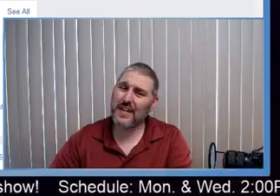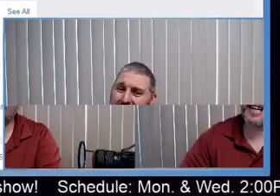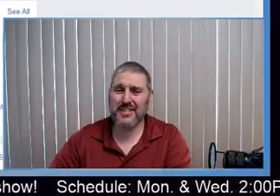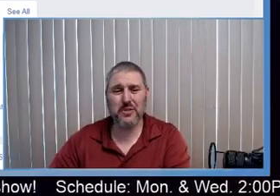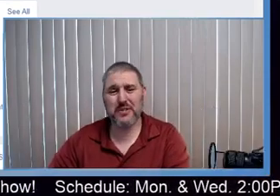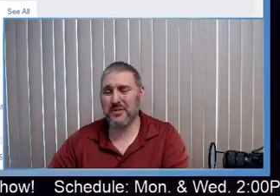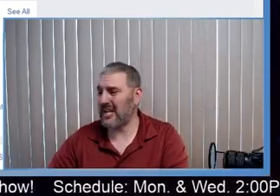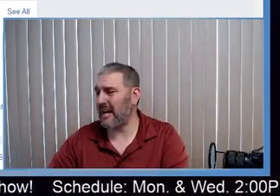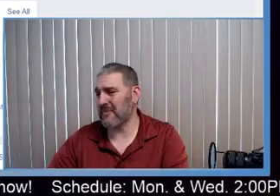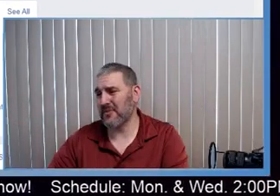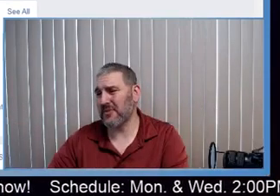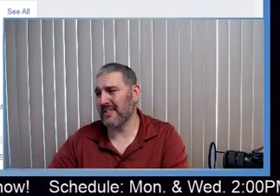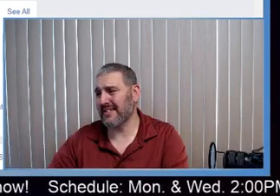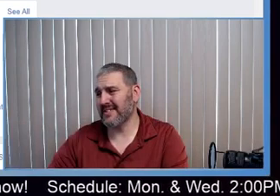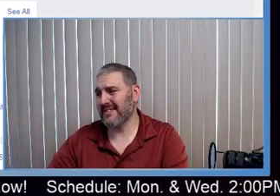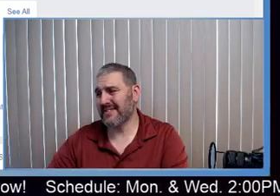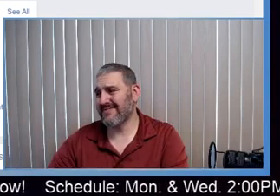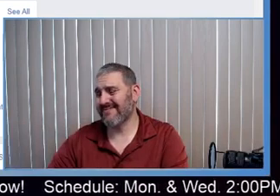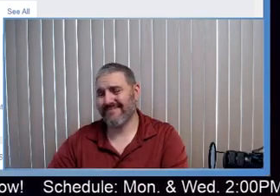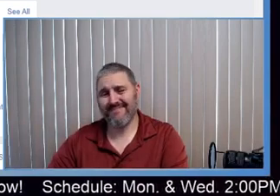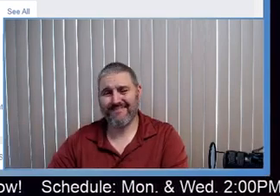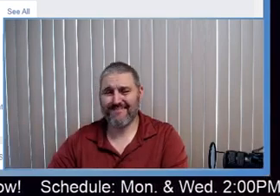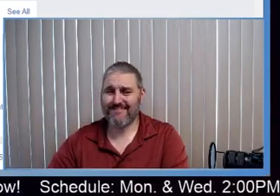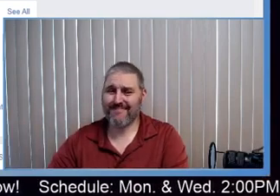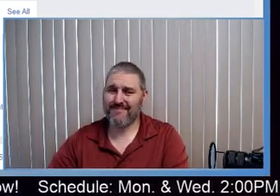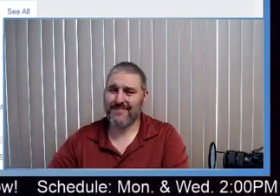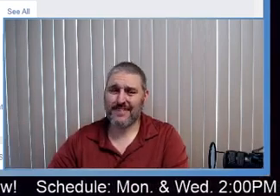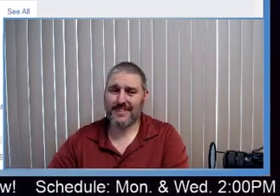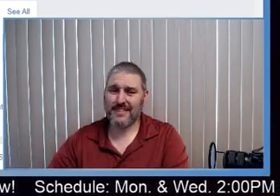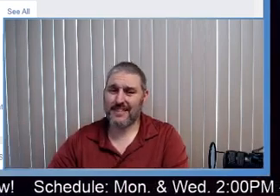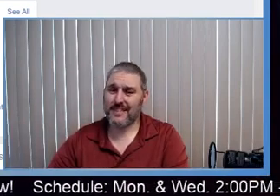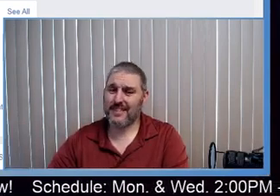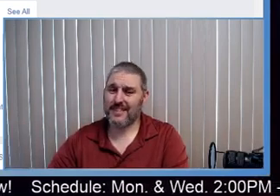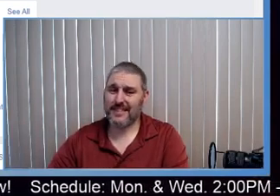I don't think I do what those cops are doing.